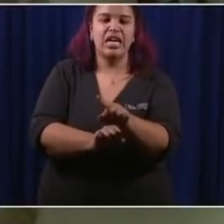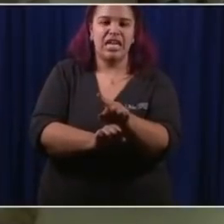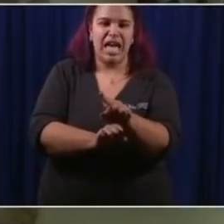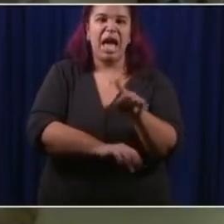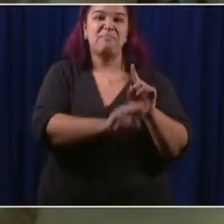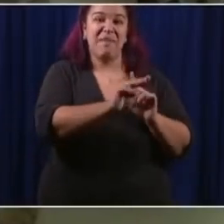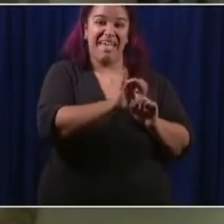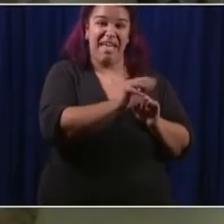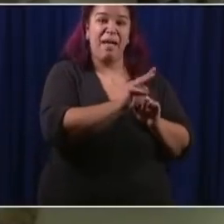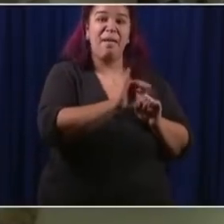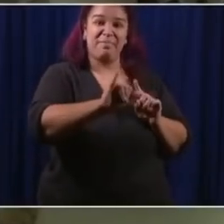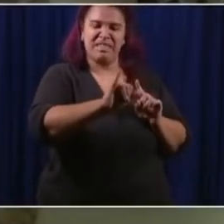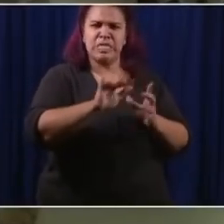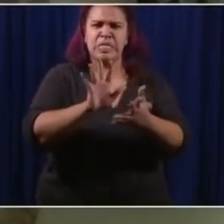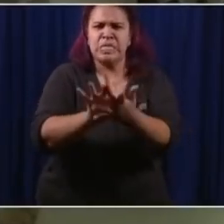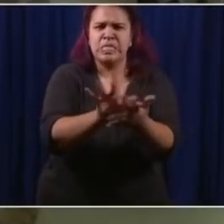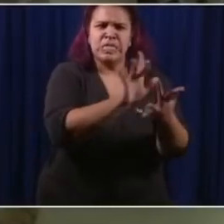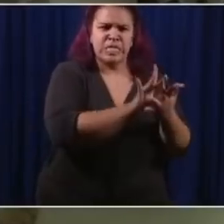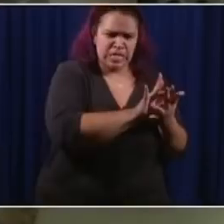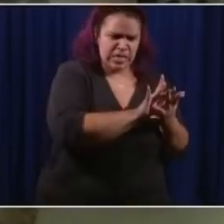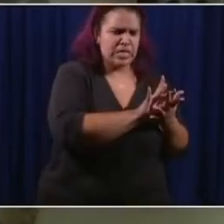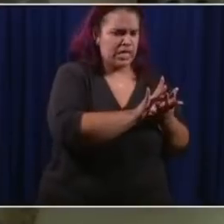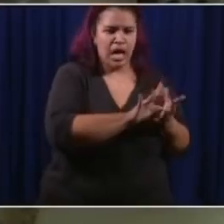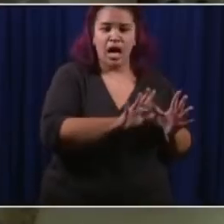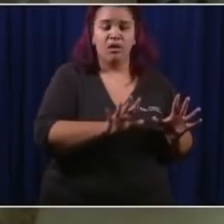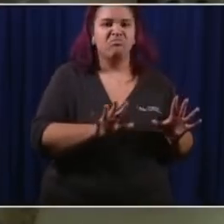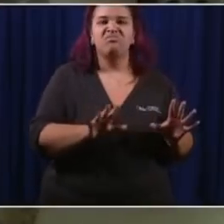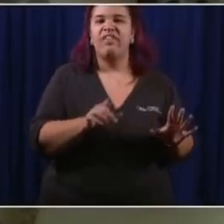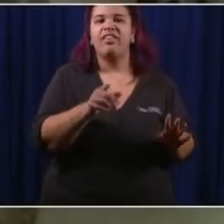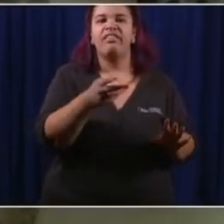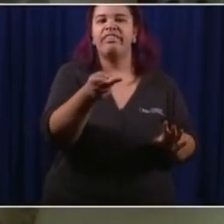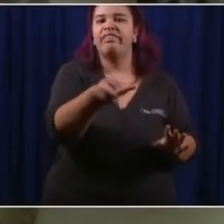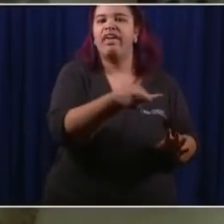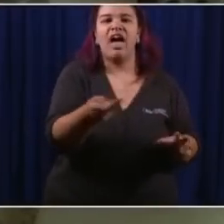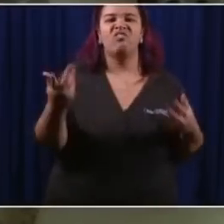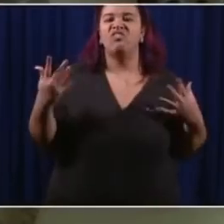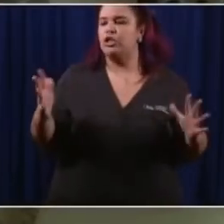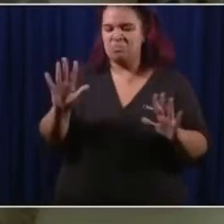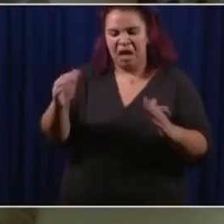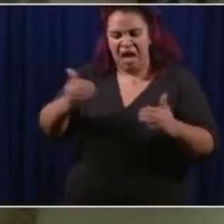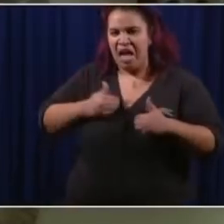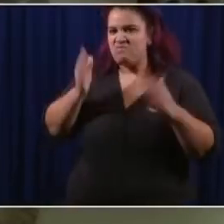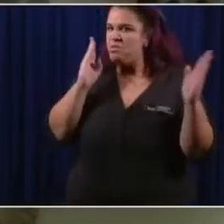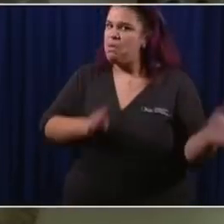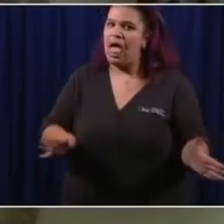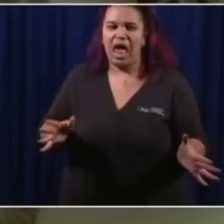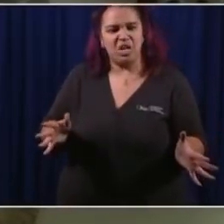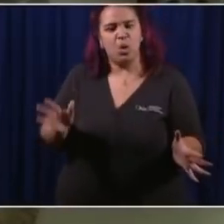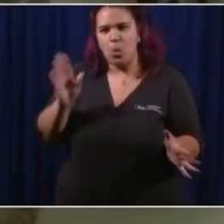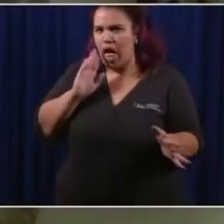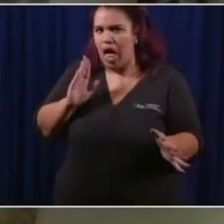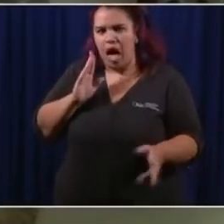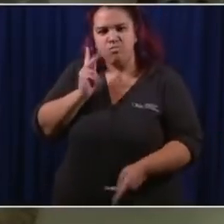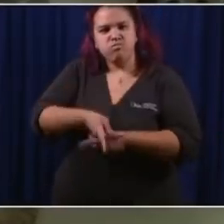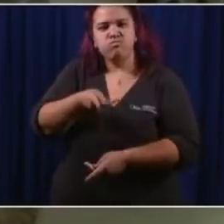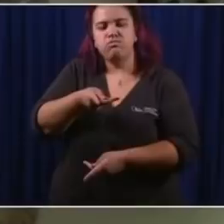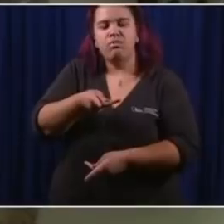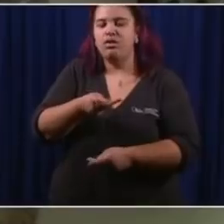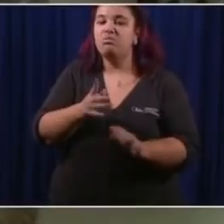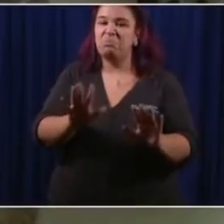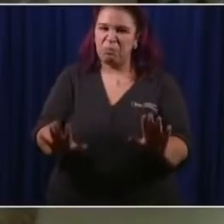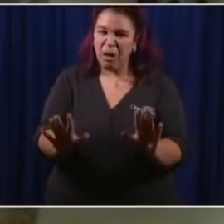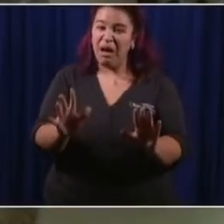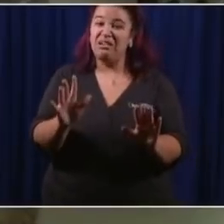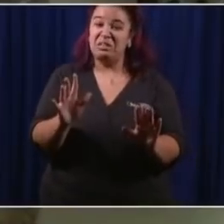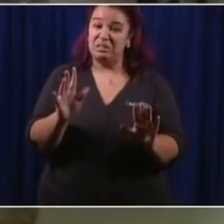about that. They both have it, under control. But look, I think the lessons that